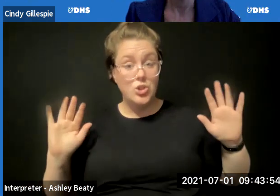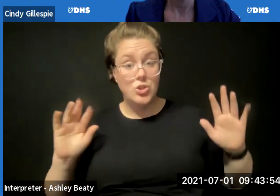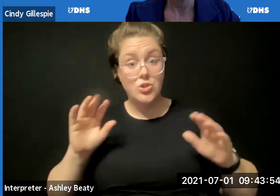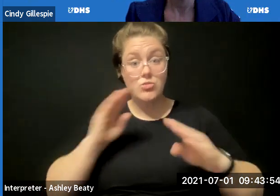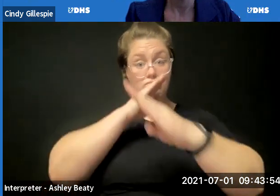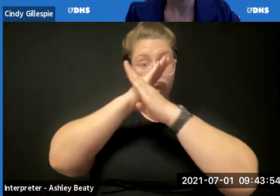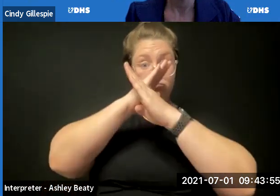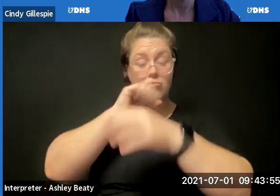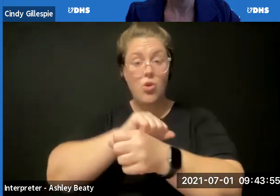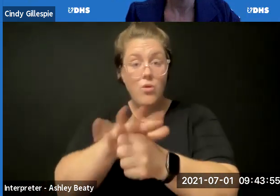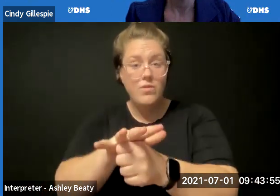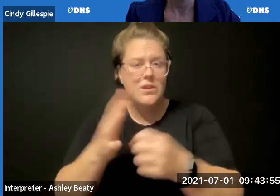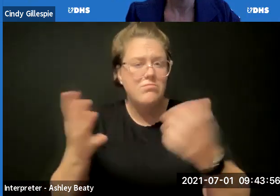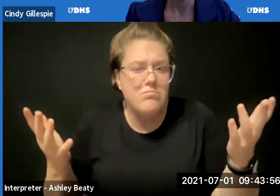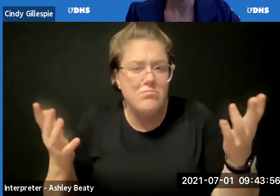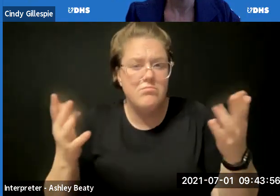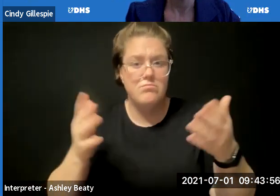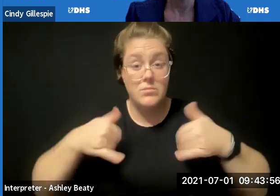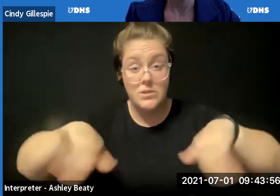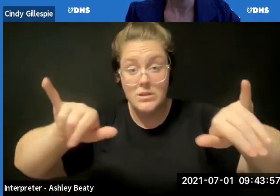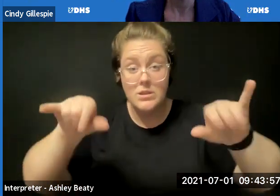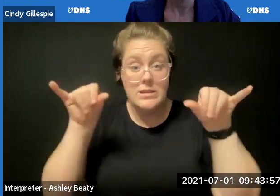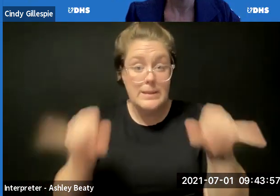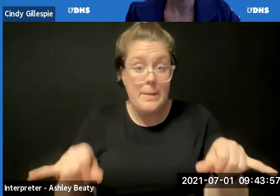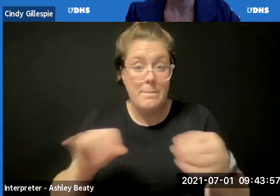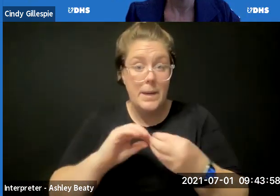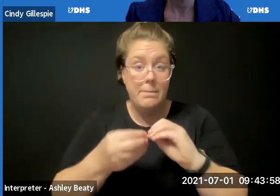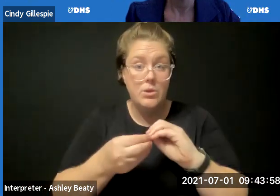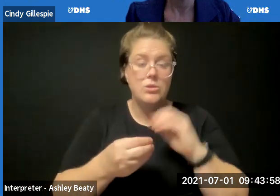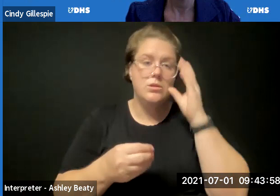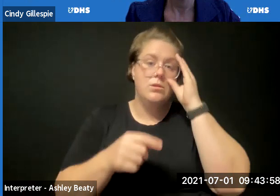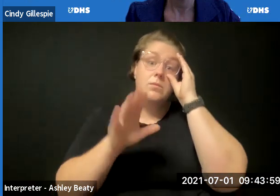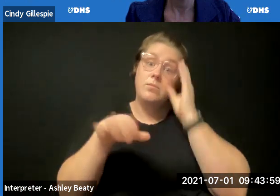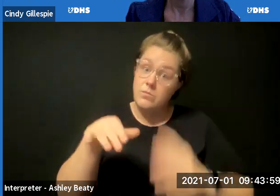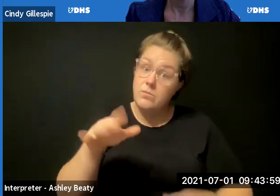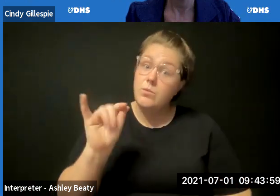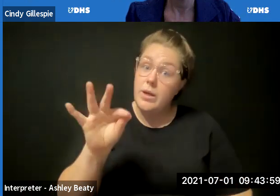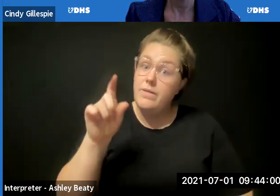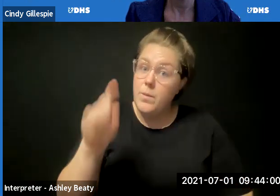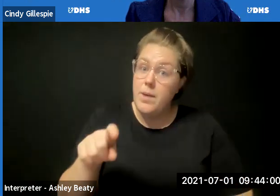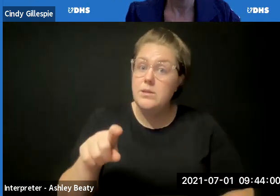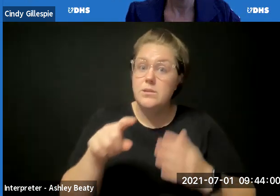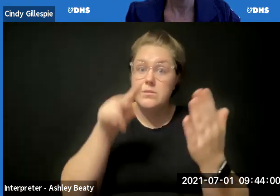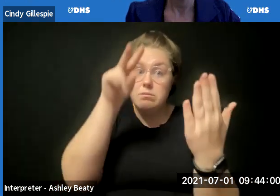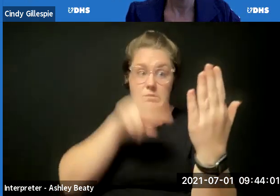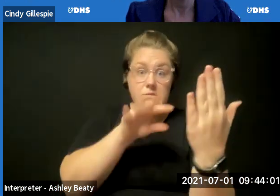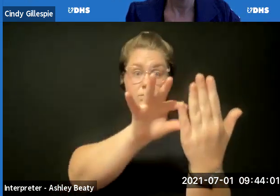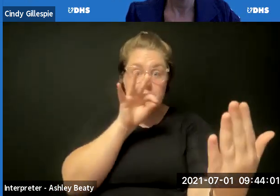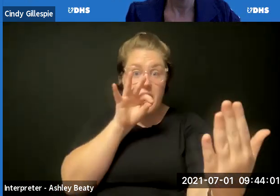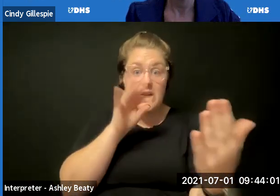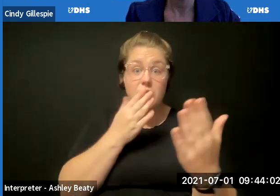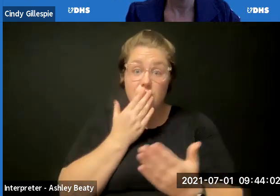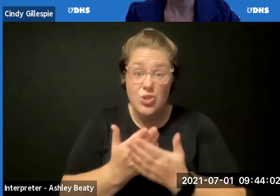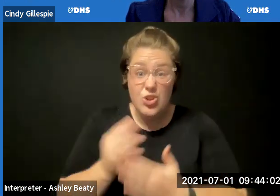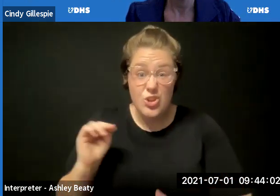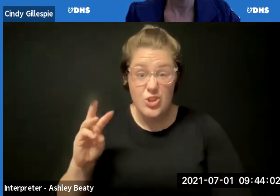particularly this new variant? Sure. You know, if you have to pull good news out of some of these reports, the good news is for those who have